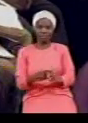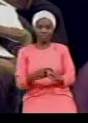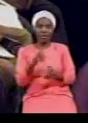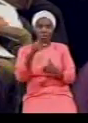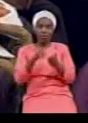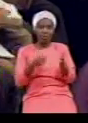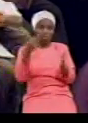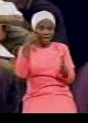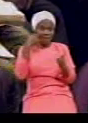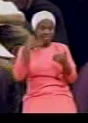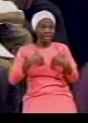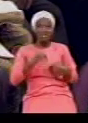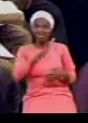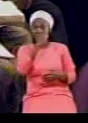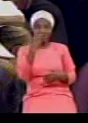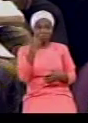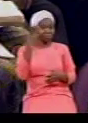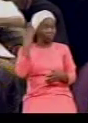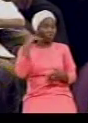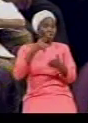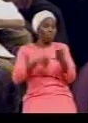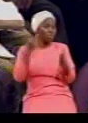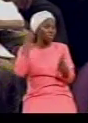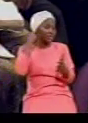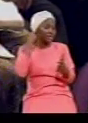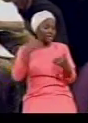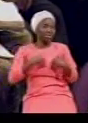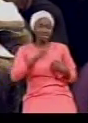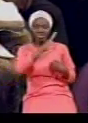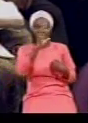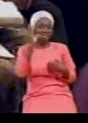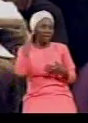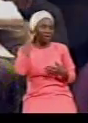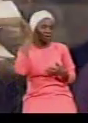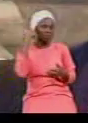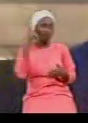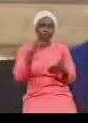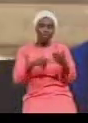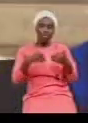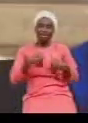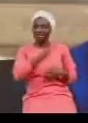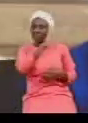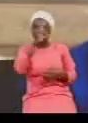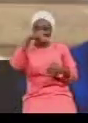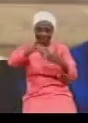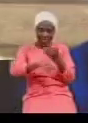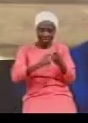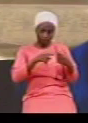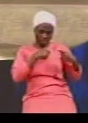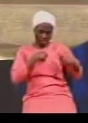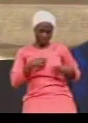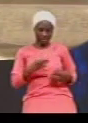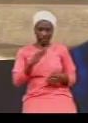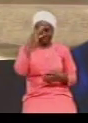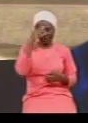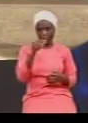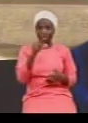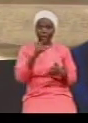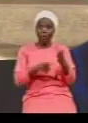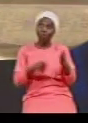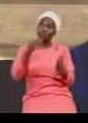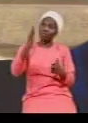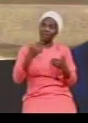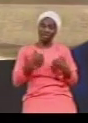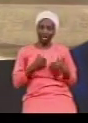seen, what ears have never heard, what has never entered into the heart of man, what God